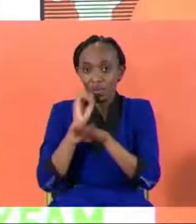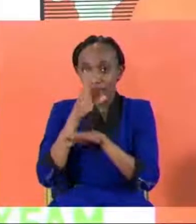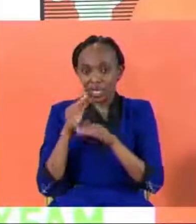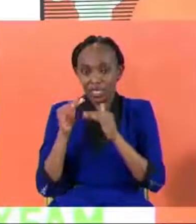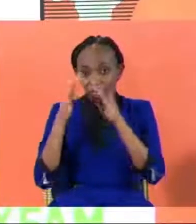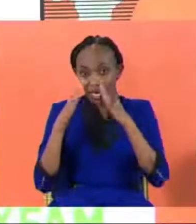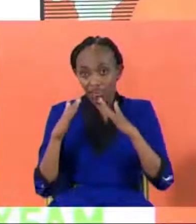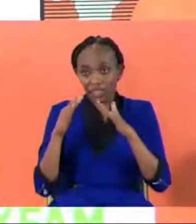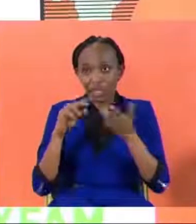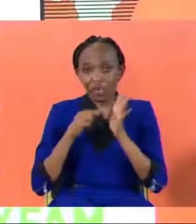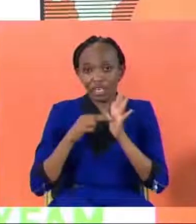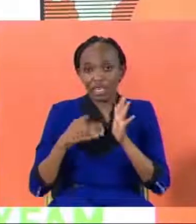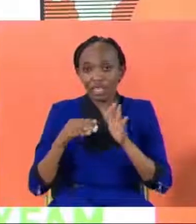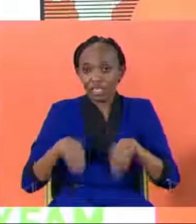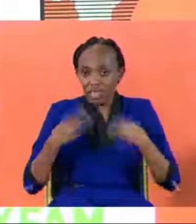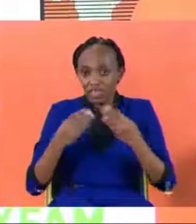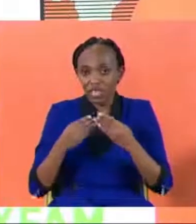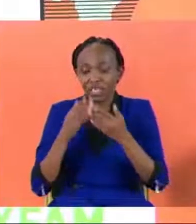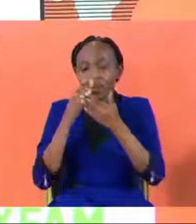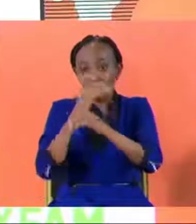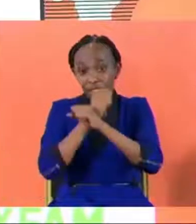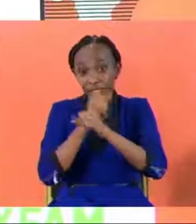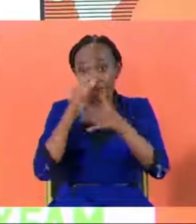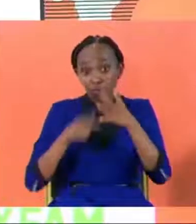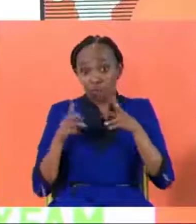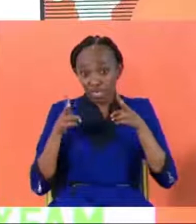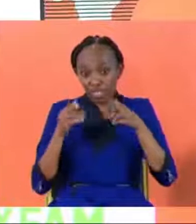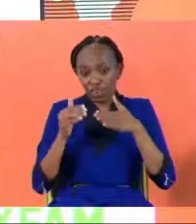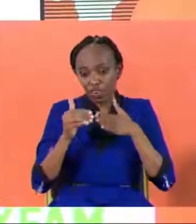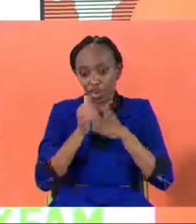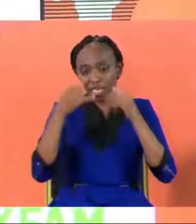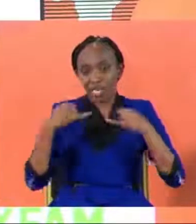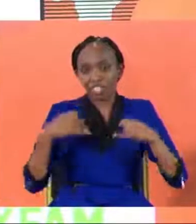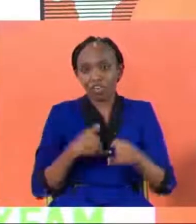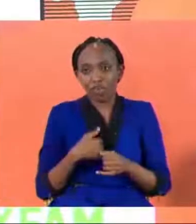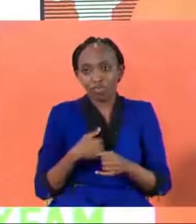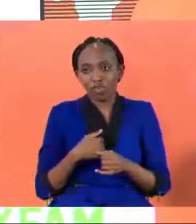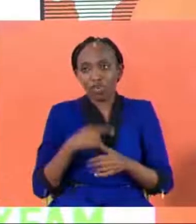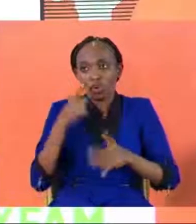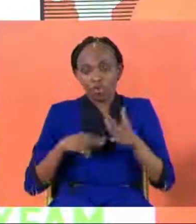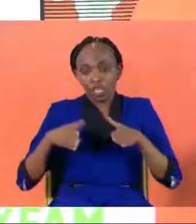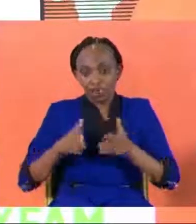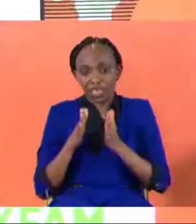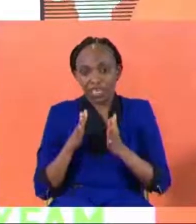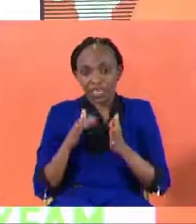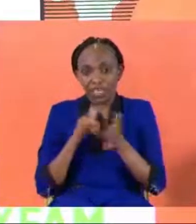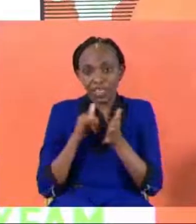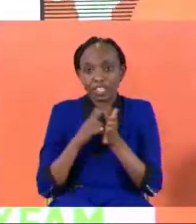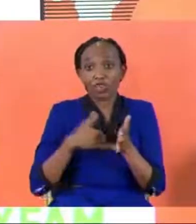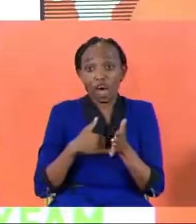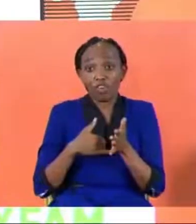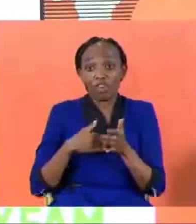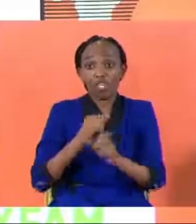of protection? And what kind of editorial guidelines do you have? What sort of mechanisms is it that you have